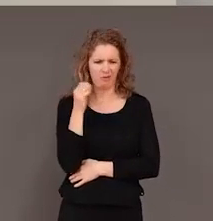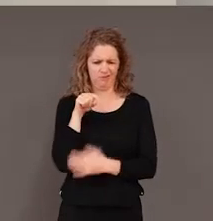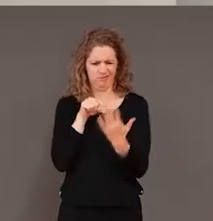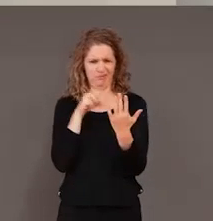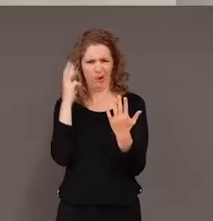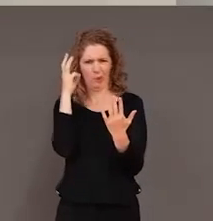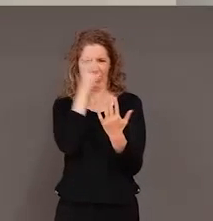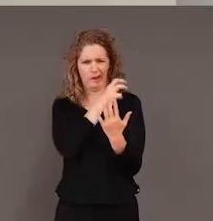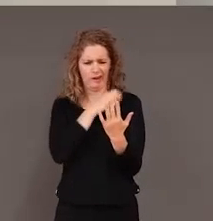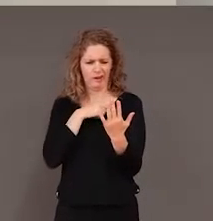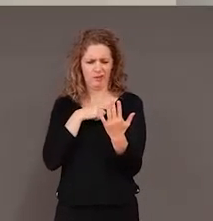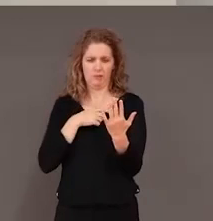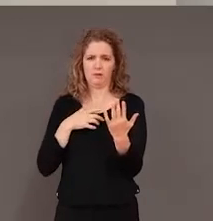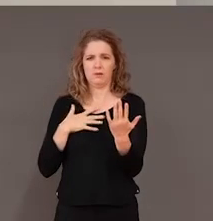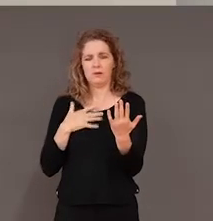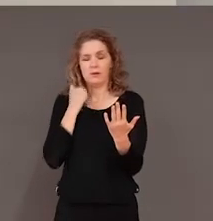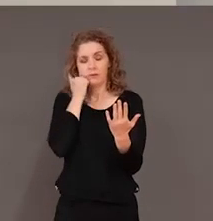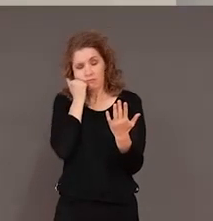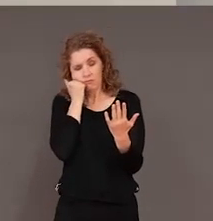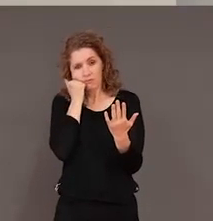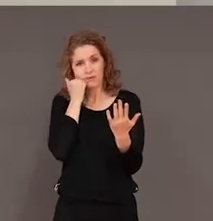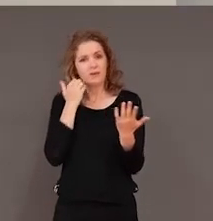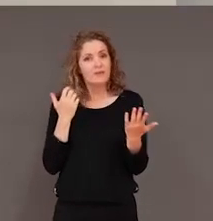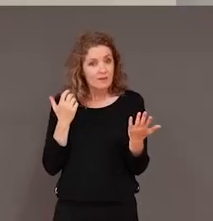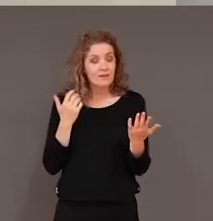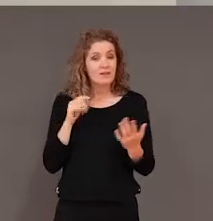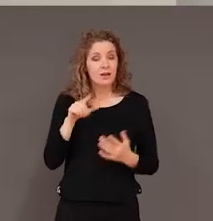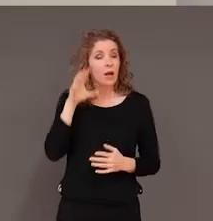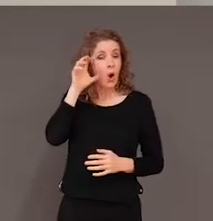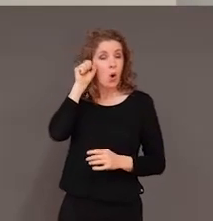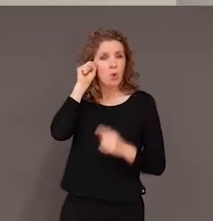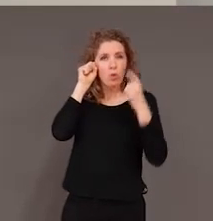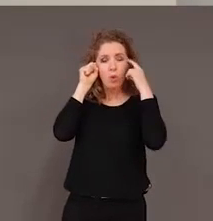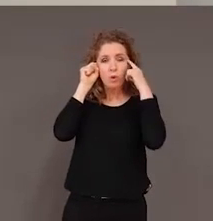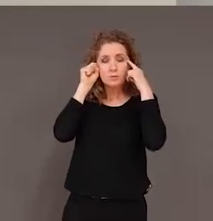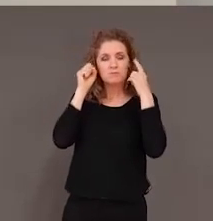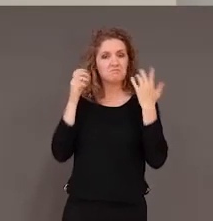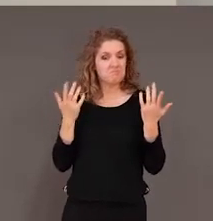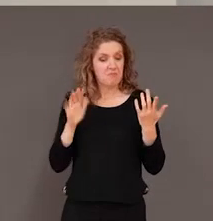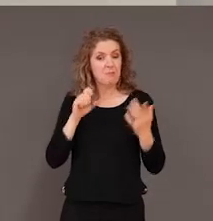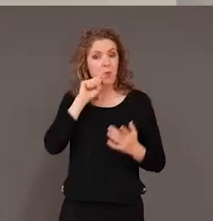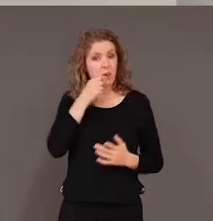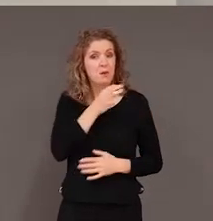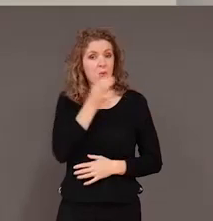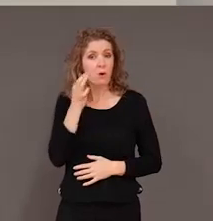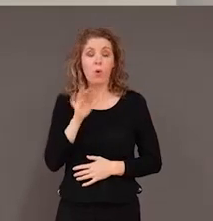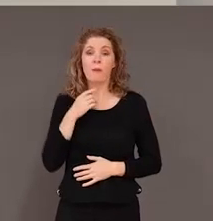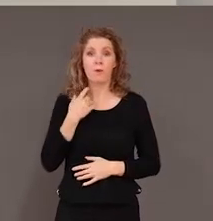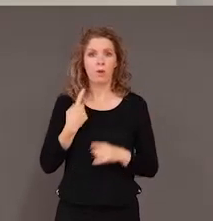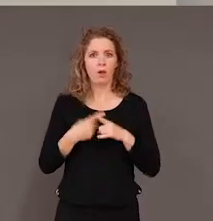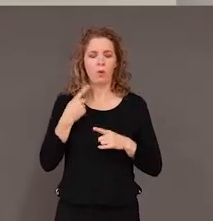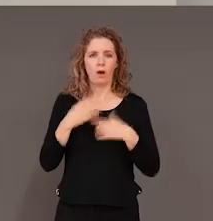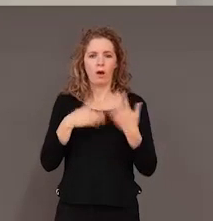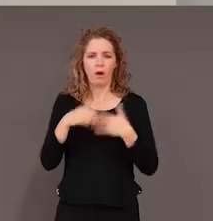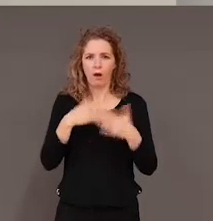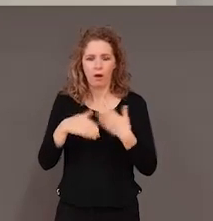boring. So keep hold of your prediction, because it may be boring or tedious, or the next 5 minutes might go quite